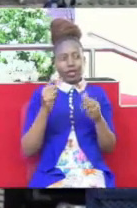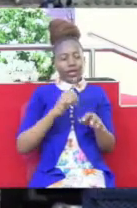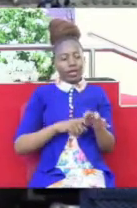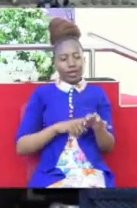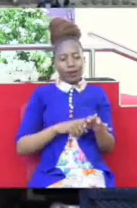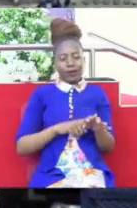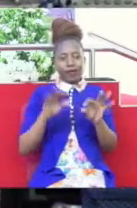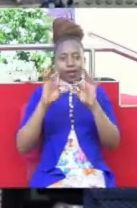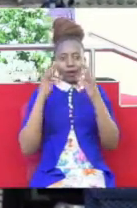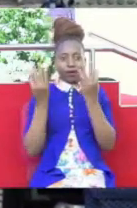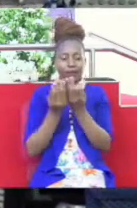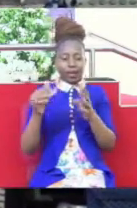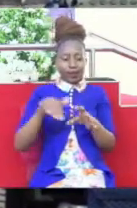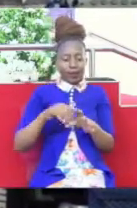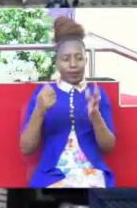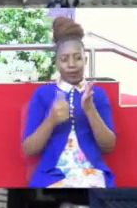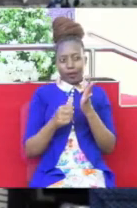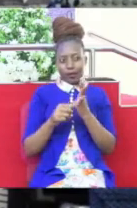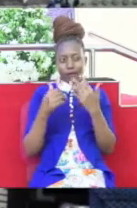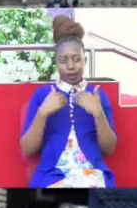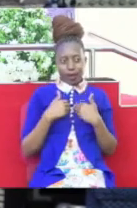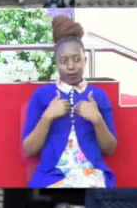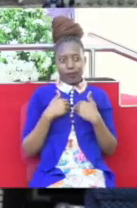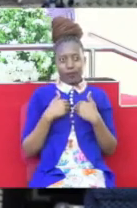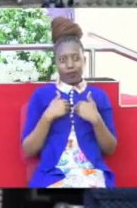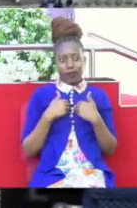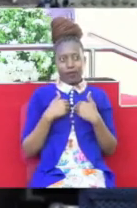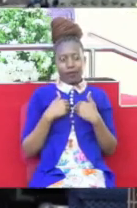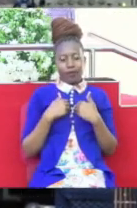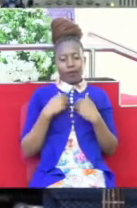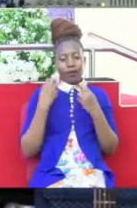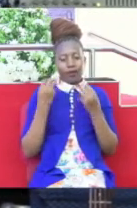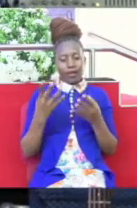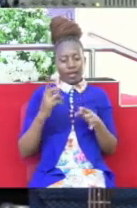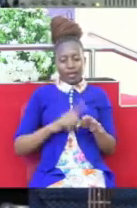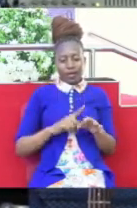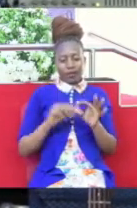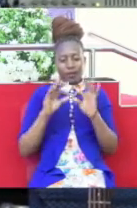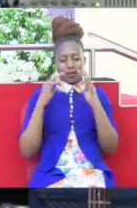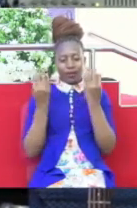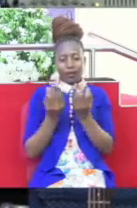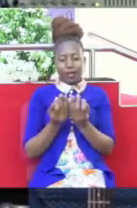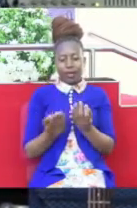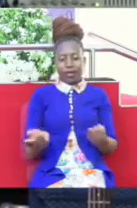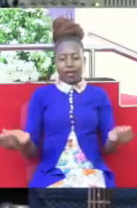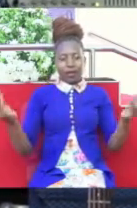kama mtu wa familia anapata shida fulani, most often the family comes together. Kila wakati familia inakuja